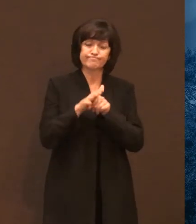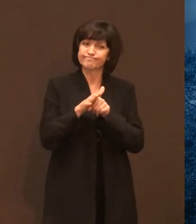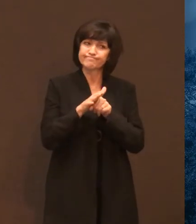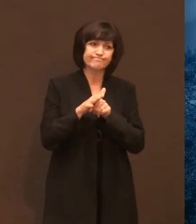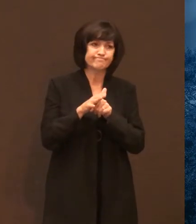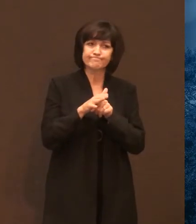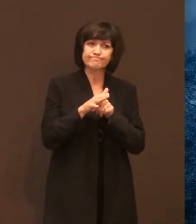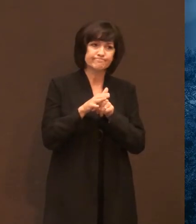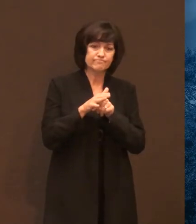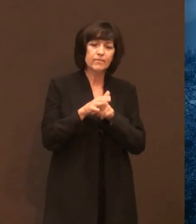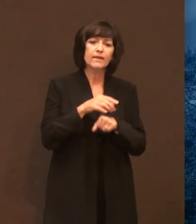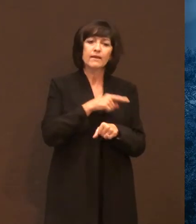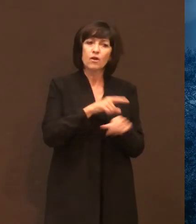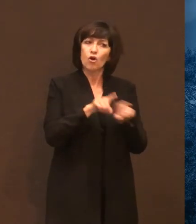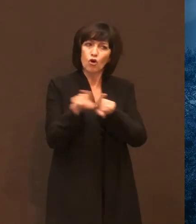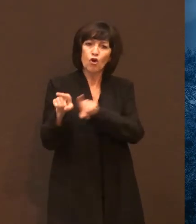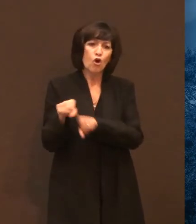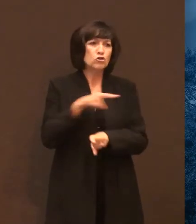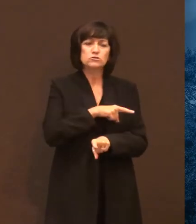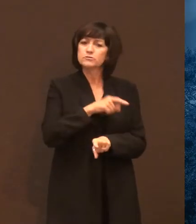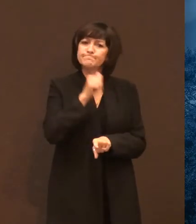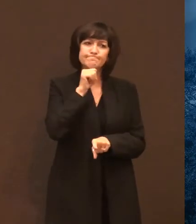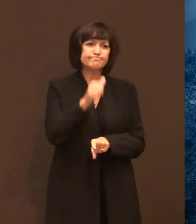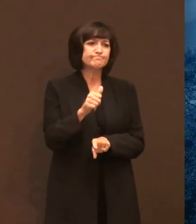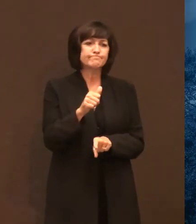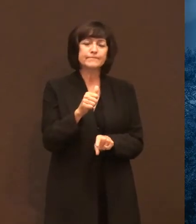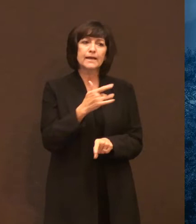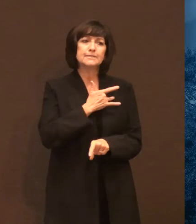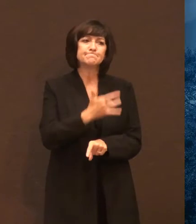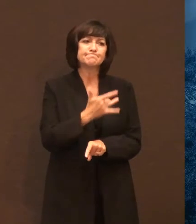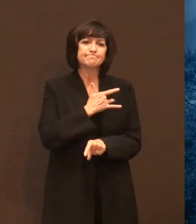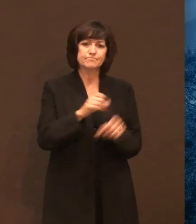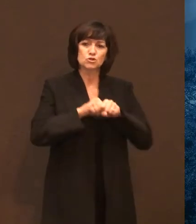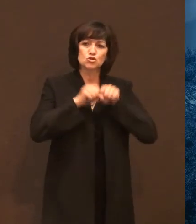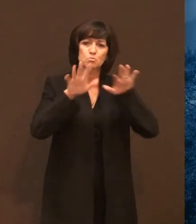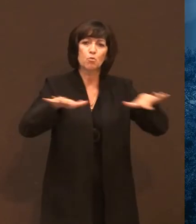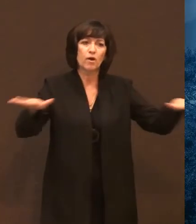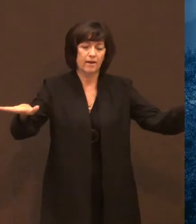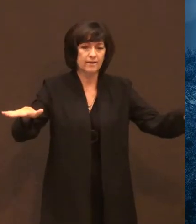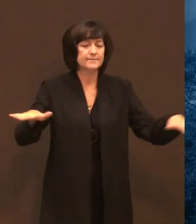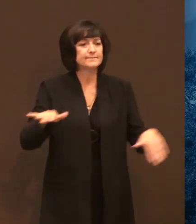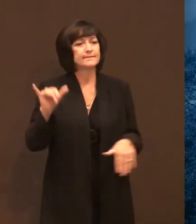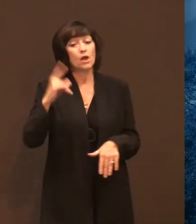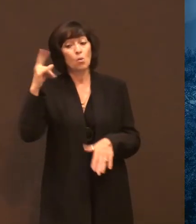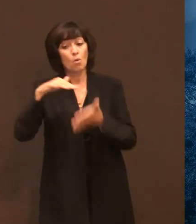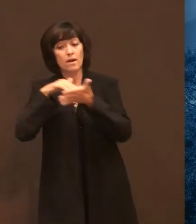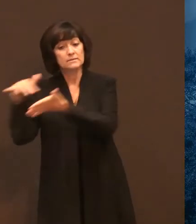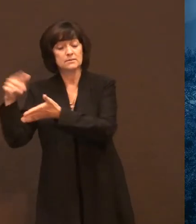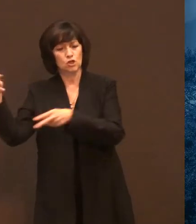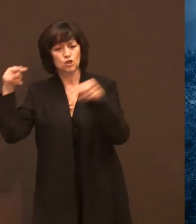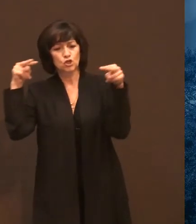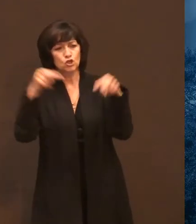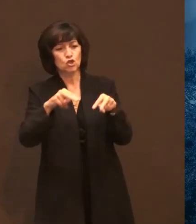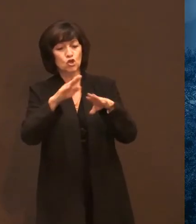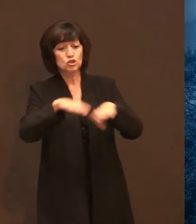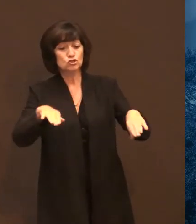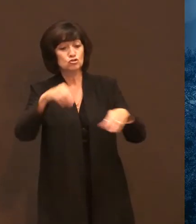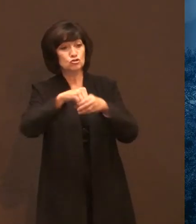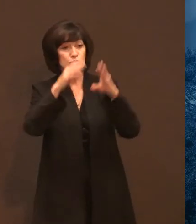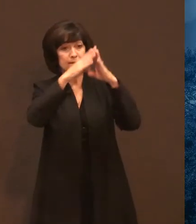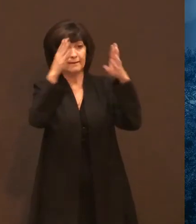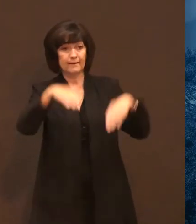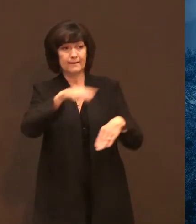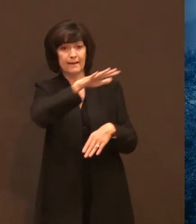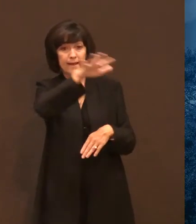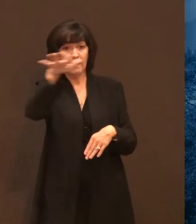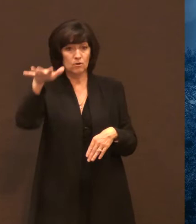likely to spread. So, for example, one study that looked at kids in households was suggesting